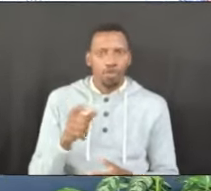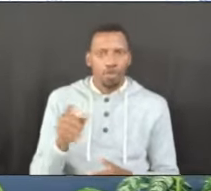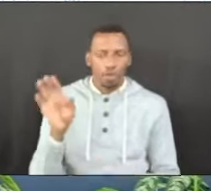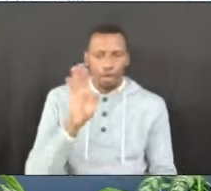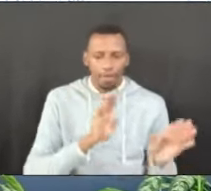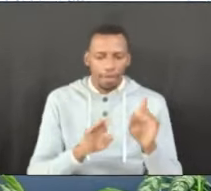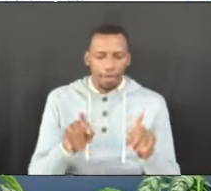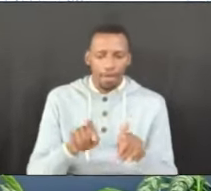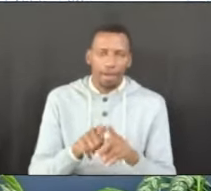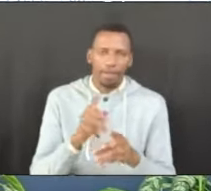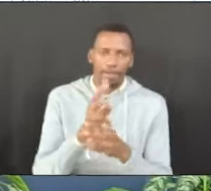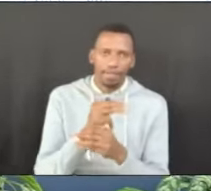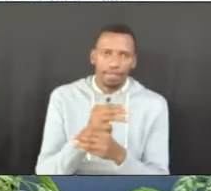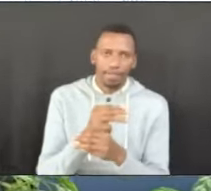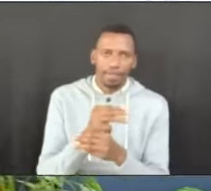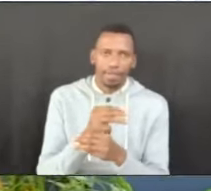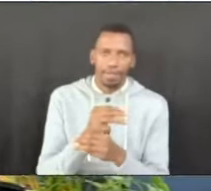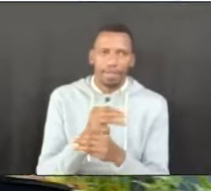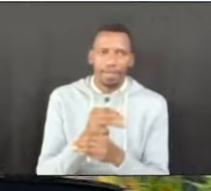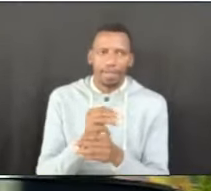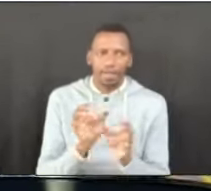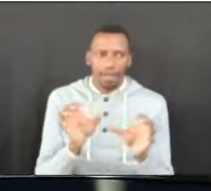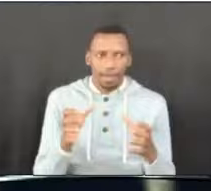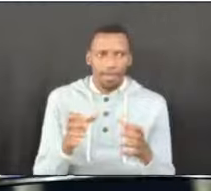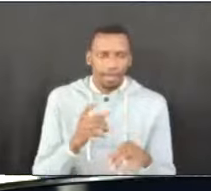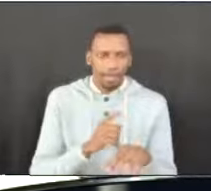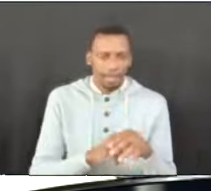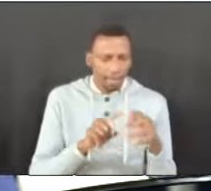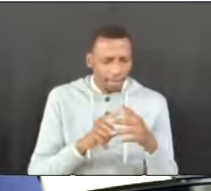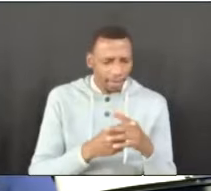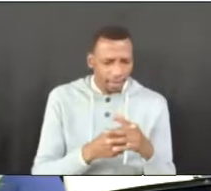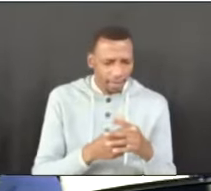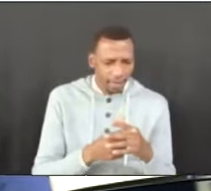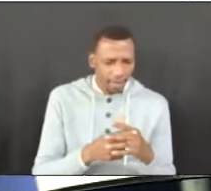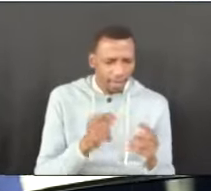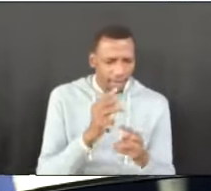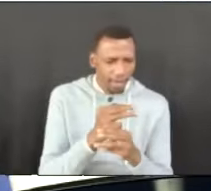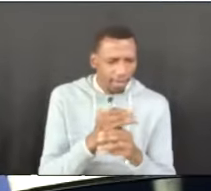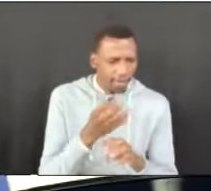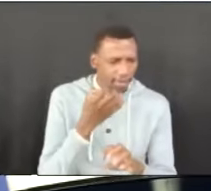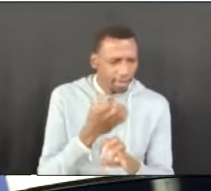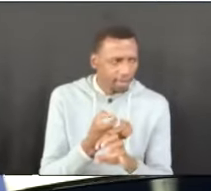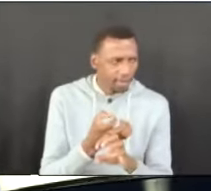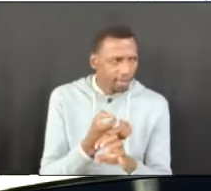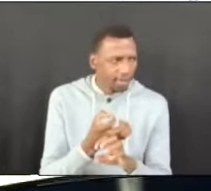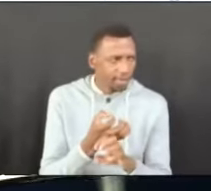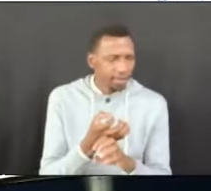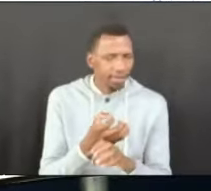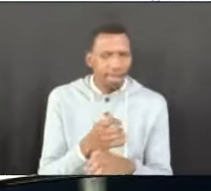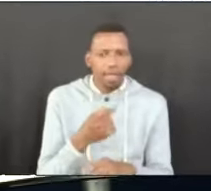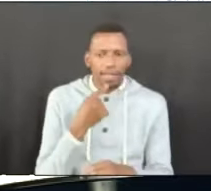we start getting into those Jacobians, when I ask them, do you understand? They say, Mwalimu, tunaenda kuelewa nyumbani.